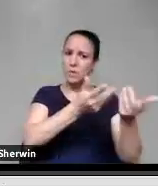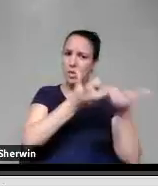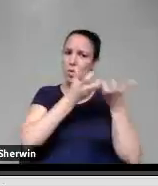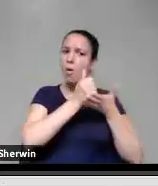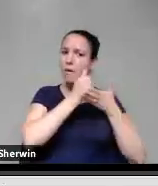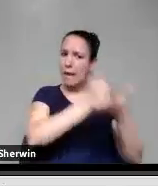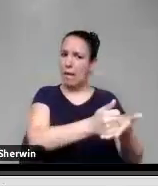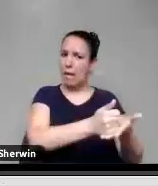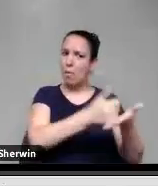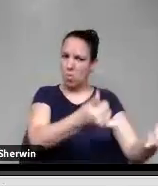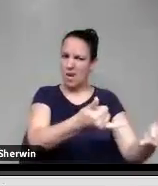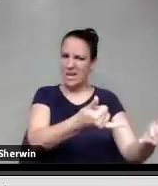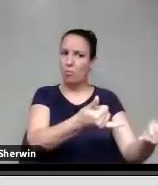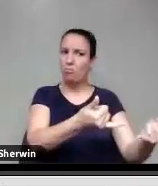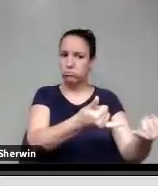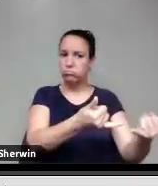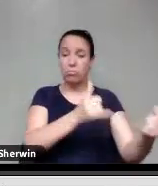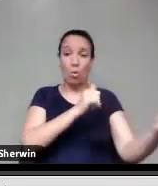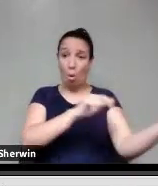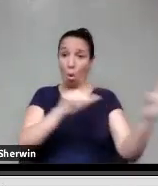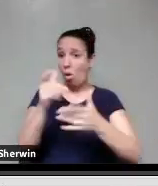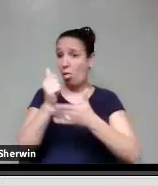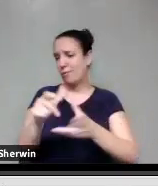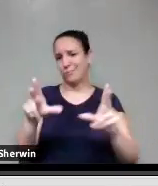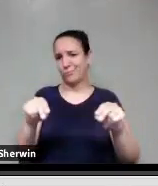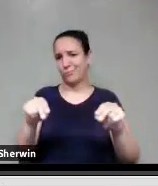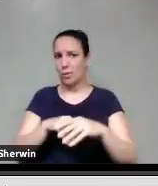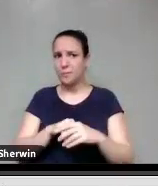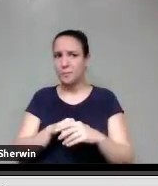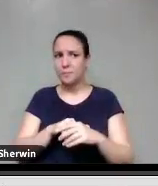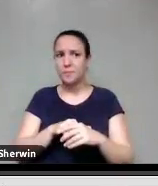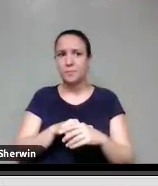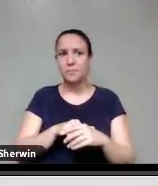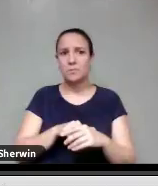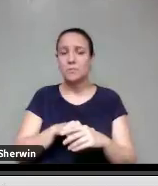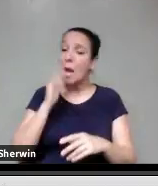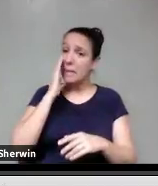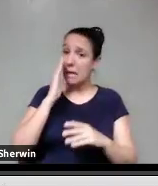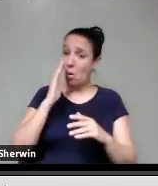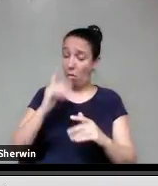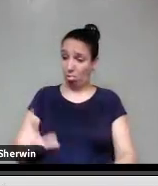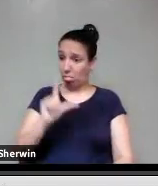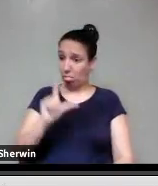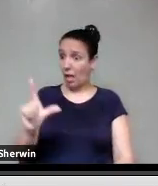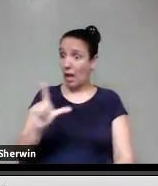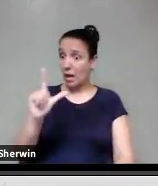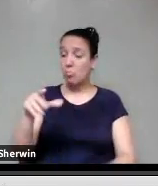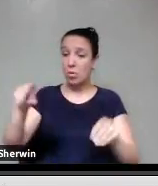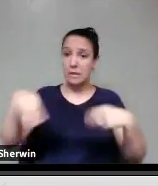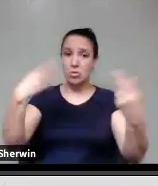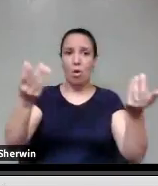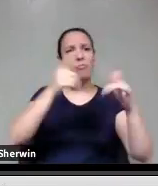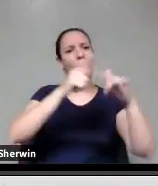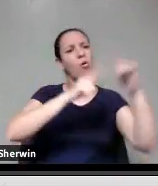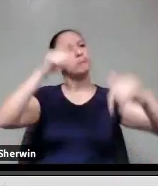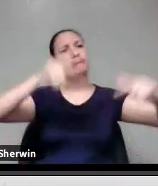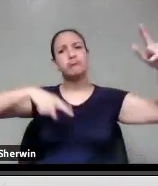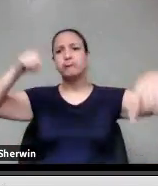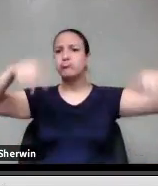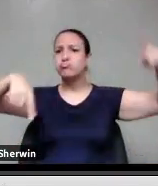failure. The issue becomes that although libraries have a great record of offering a variety, just a plethora